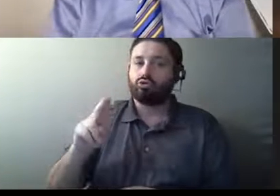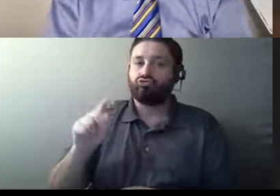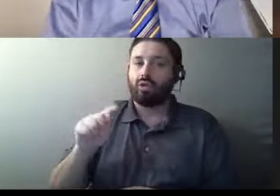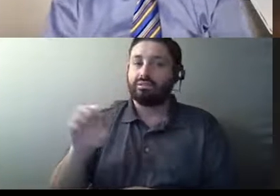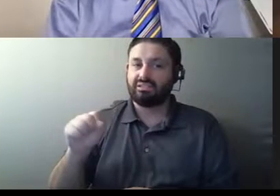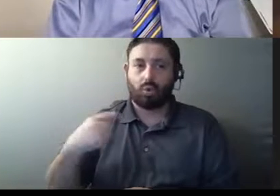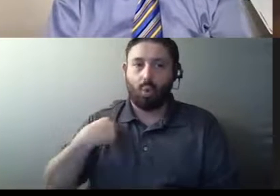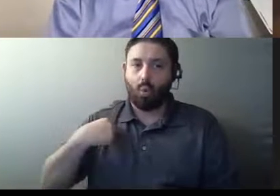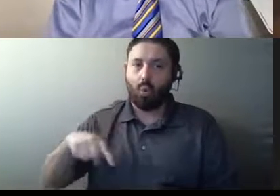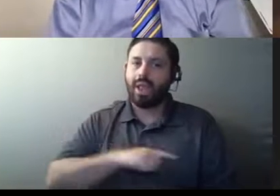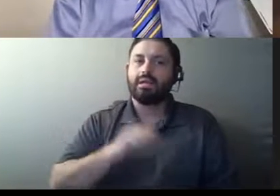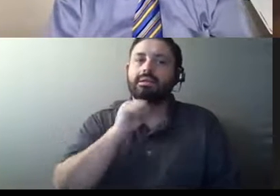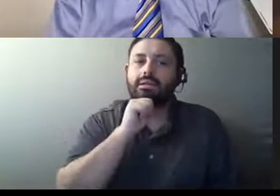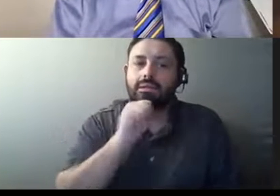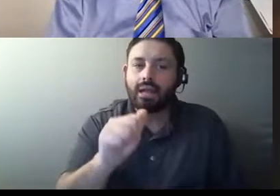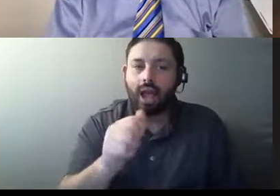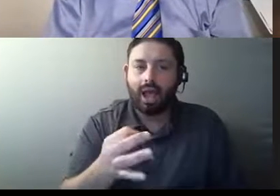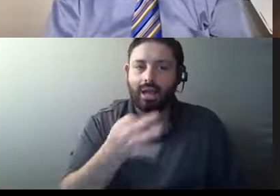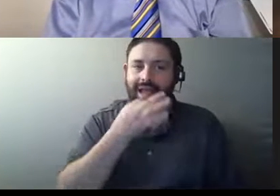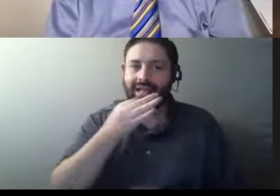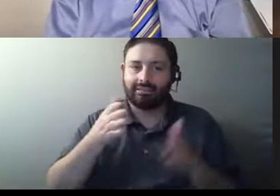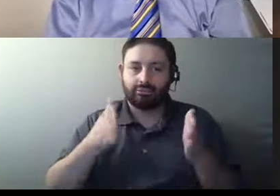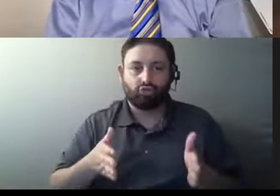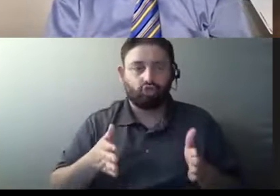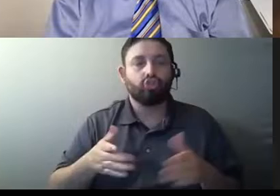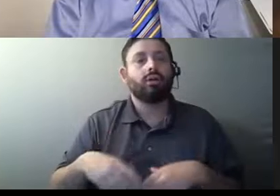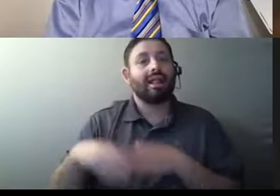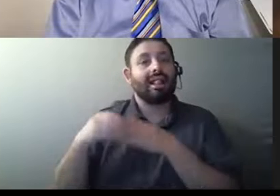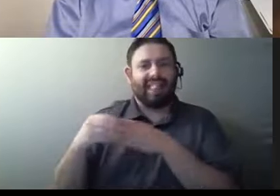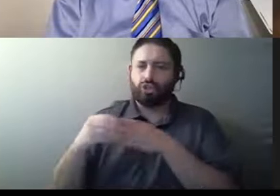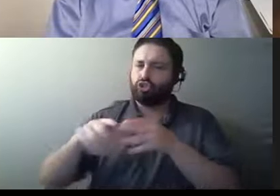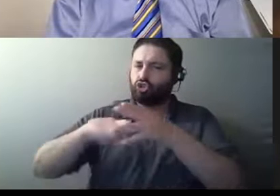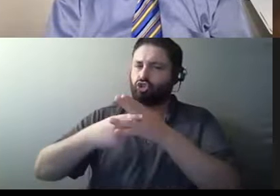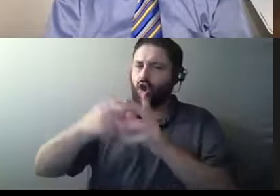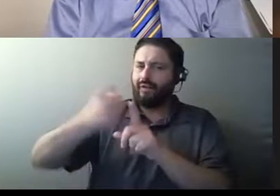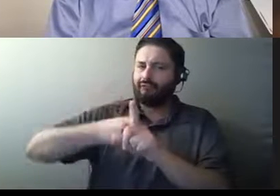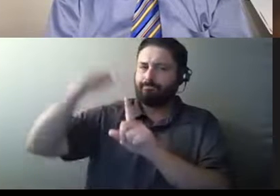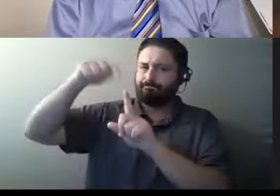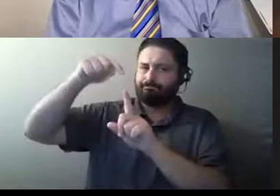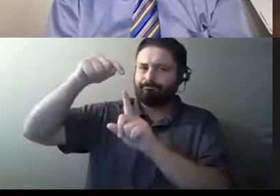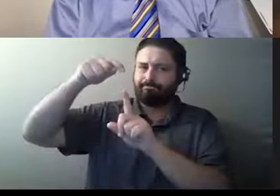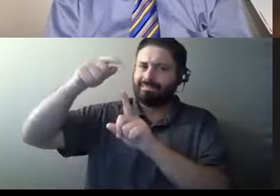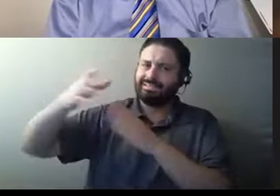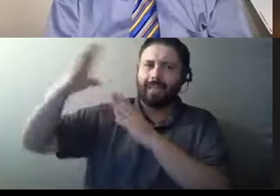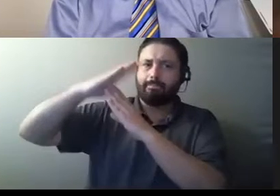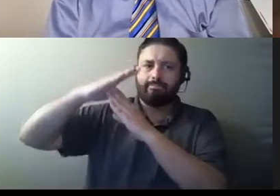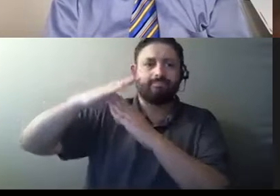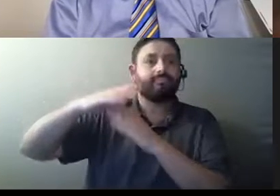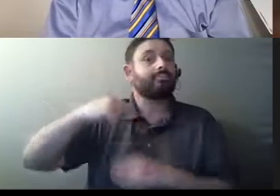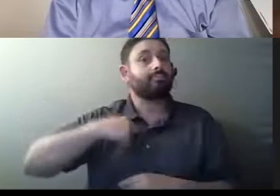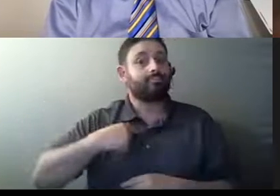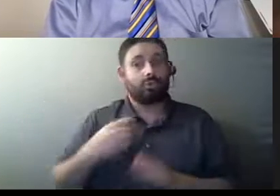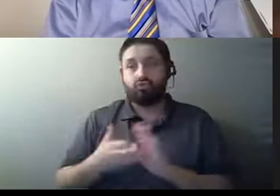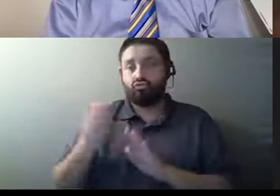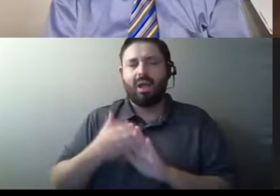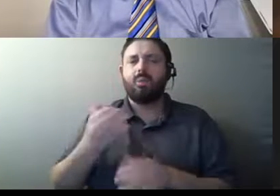that, you know, leadership starts from the top. So the office that I would be running, I would make sure that each and every